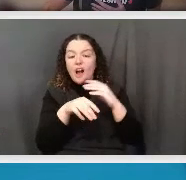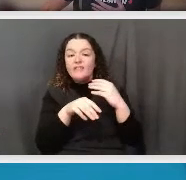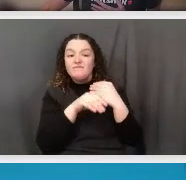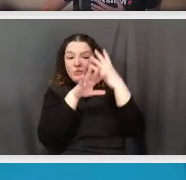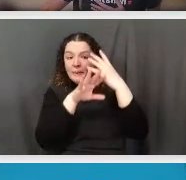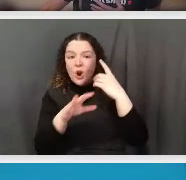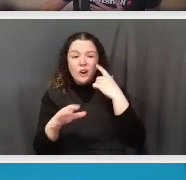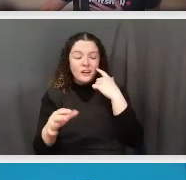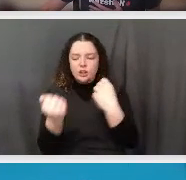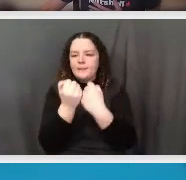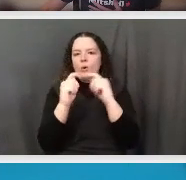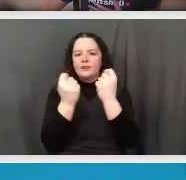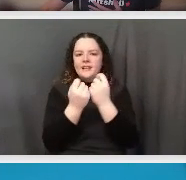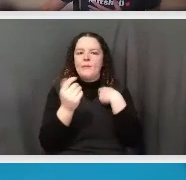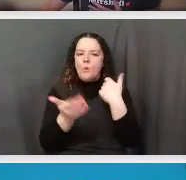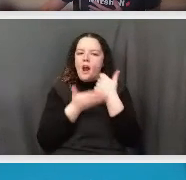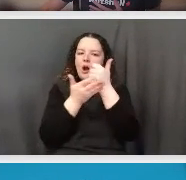with a refund for that.